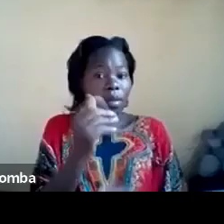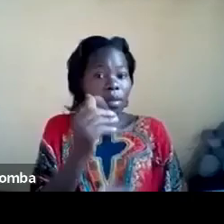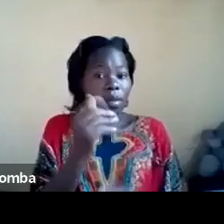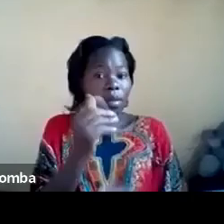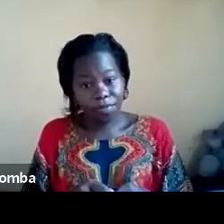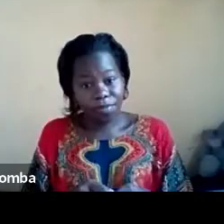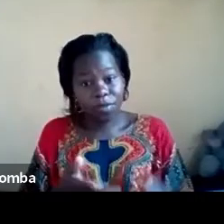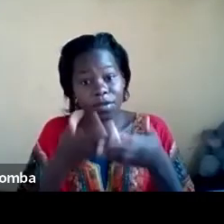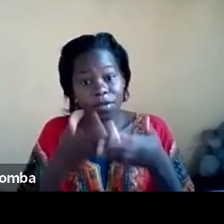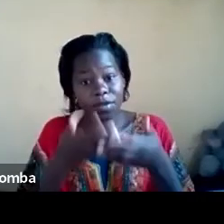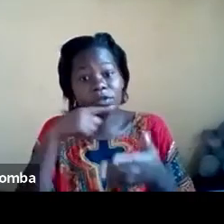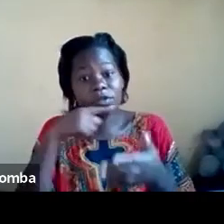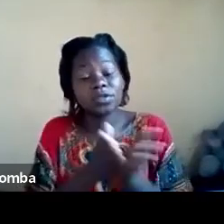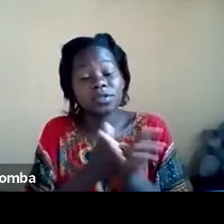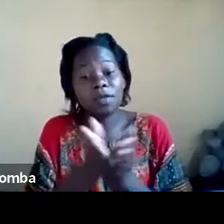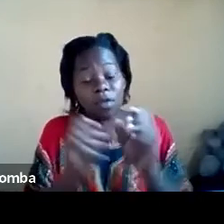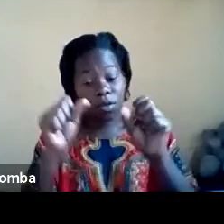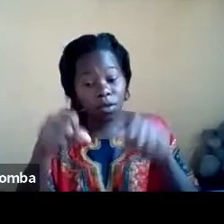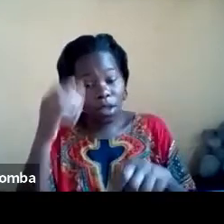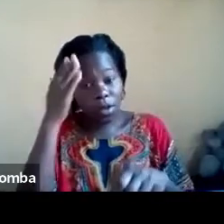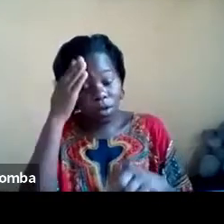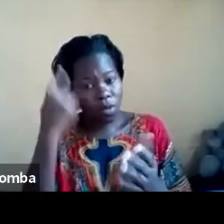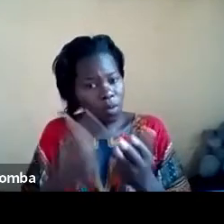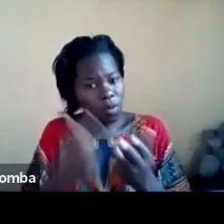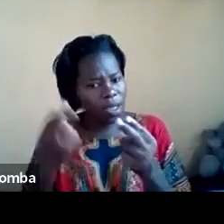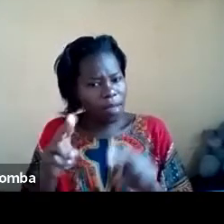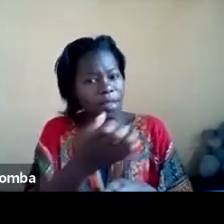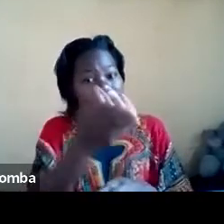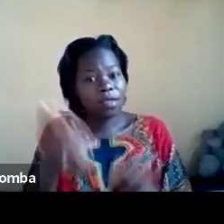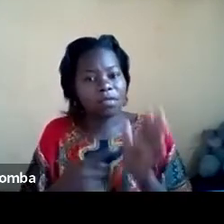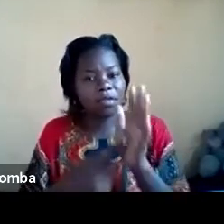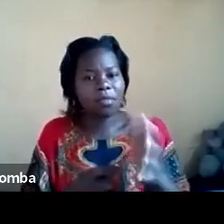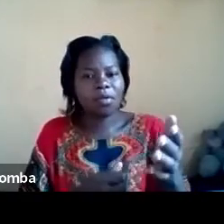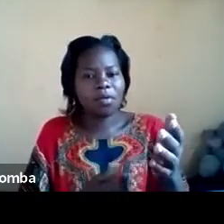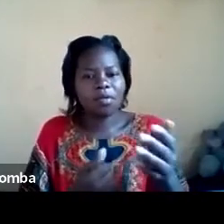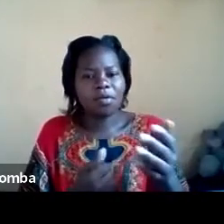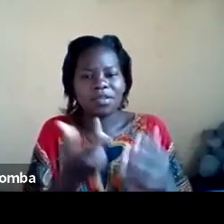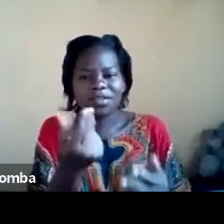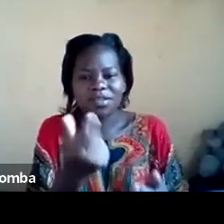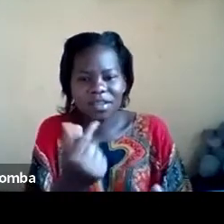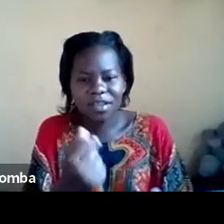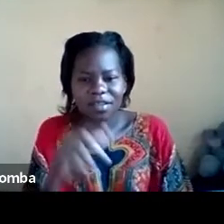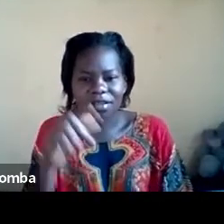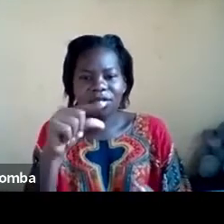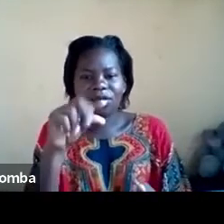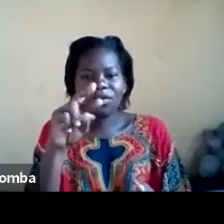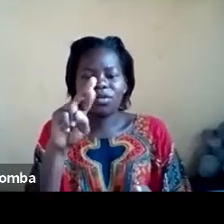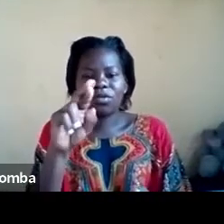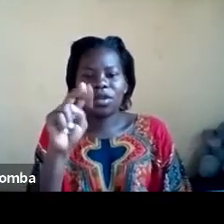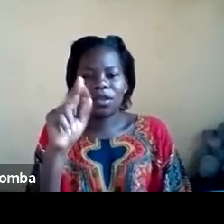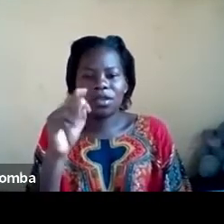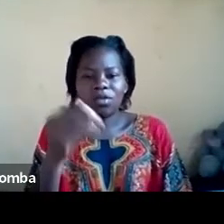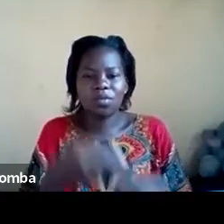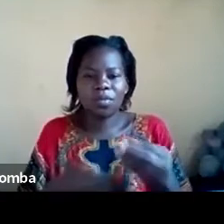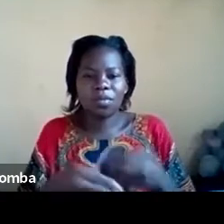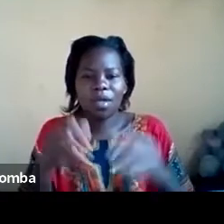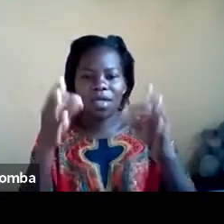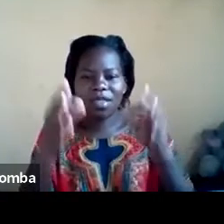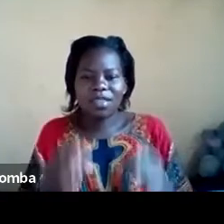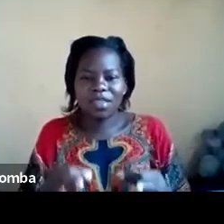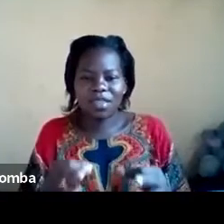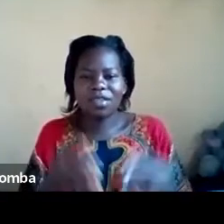there in terms of financing, in terms of grants to really buy equipment, in terms of training and learning opportunities,